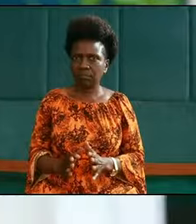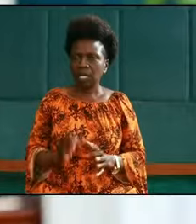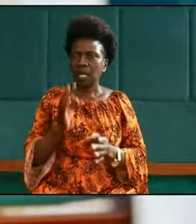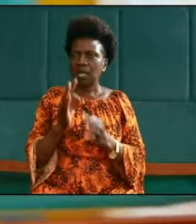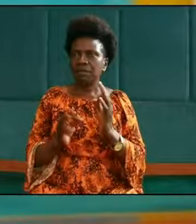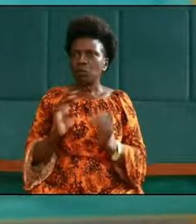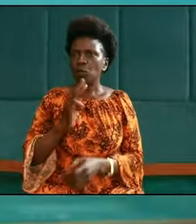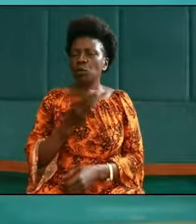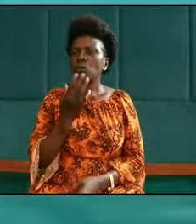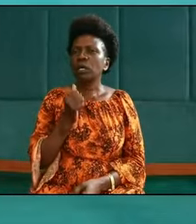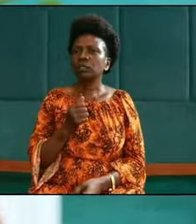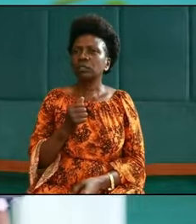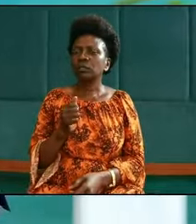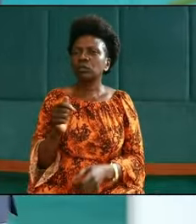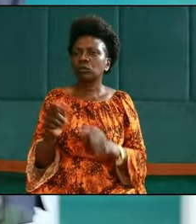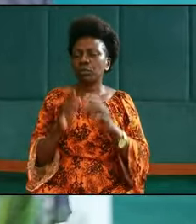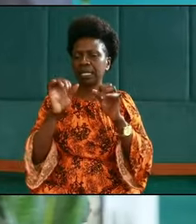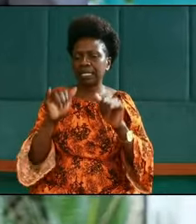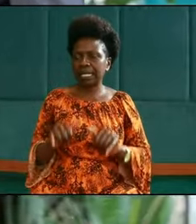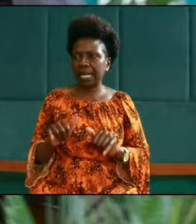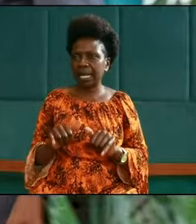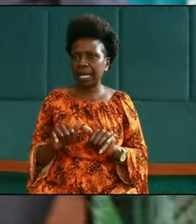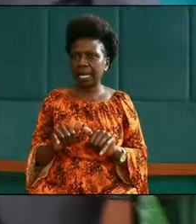If we want to maintain